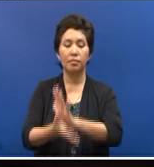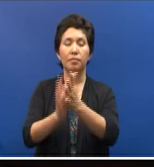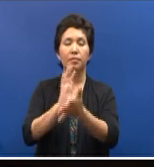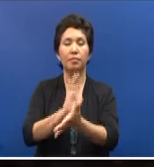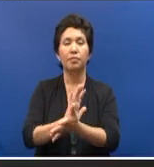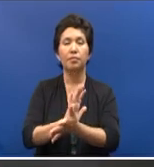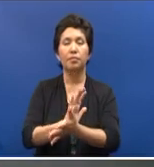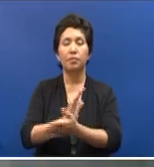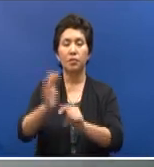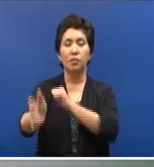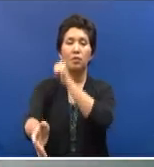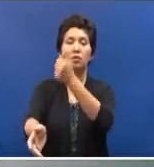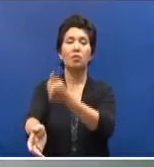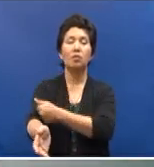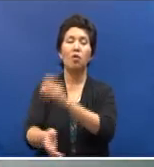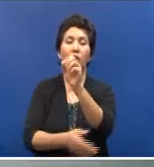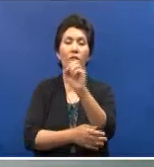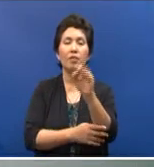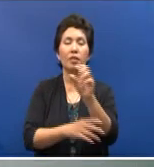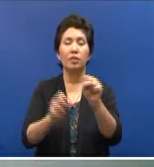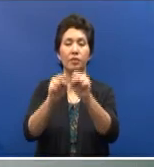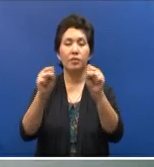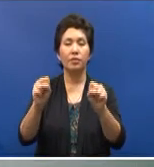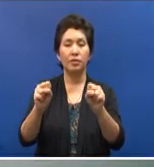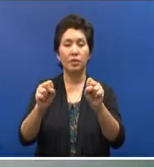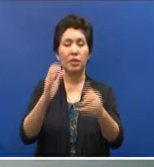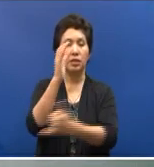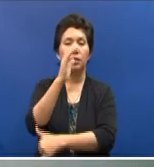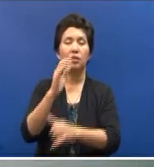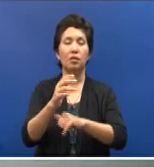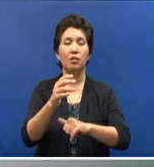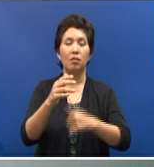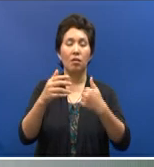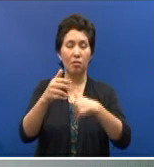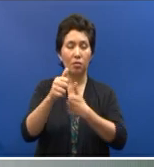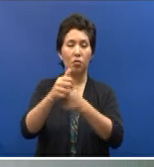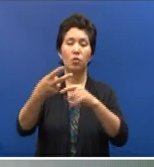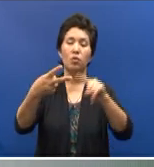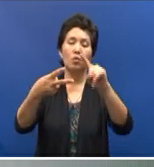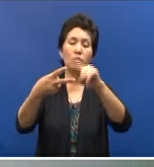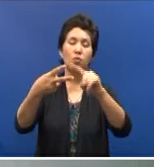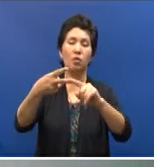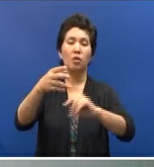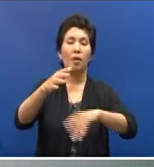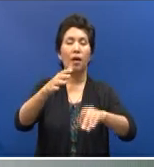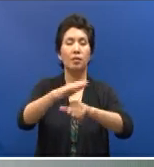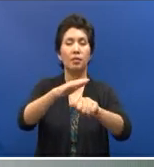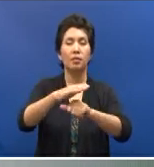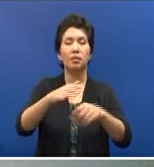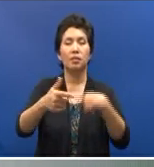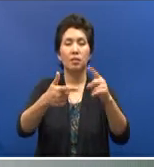so the authority of the state depends on two foundations. The first one based